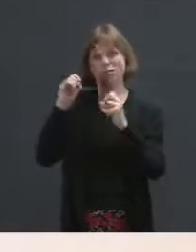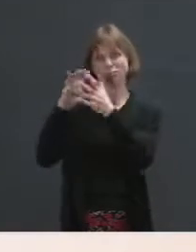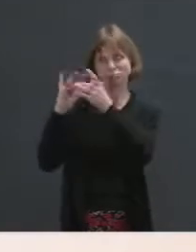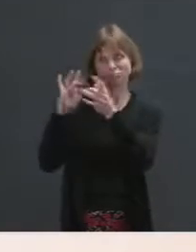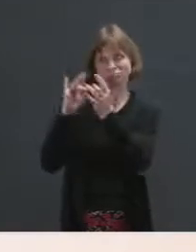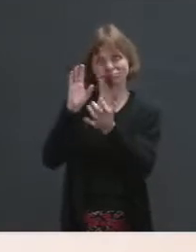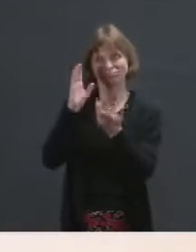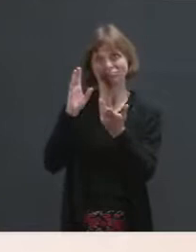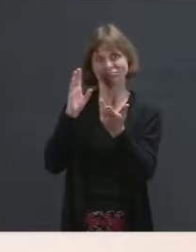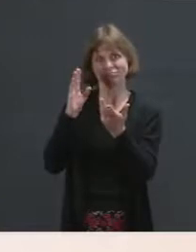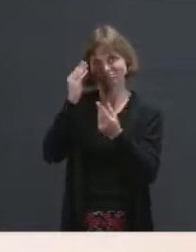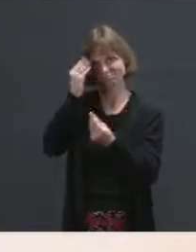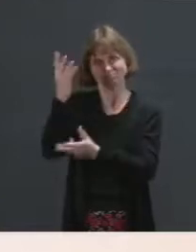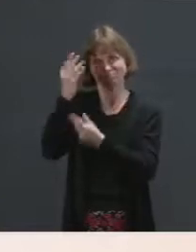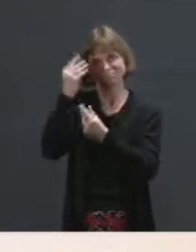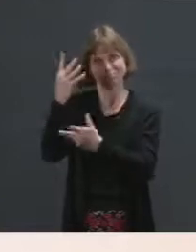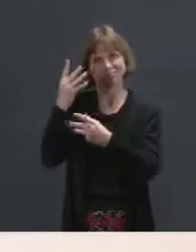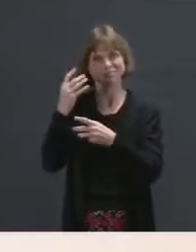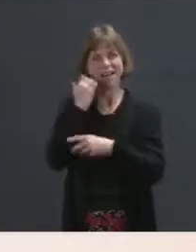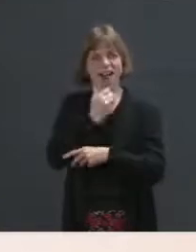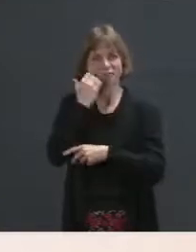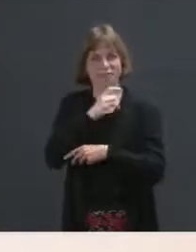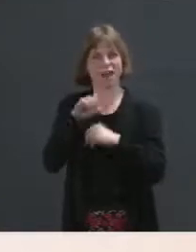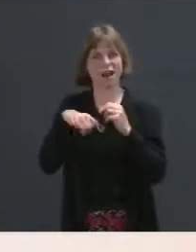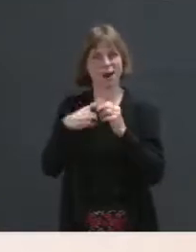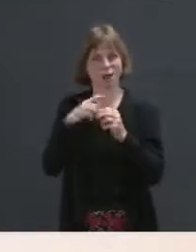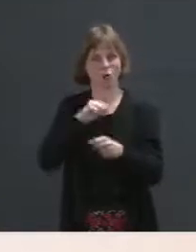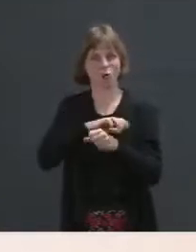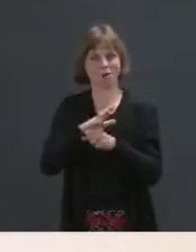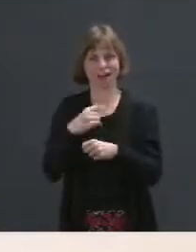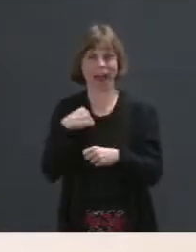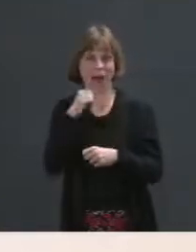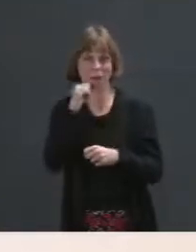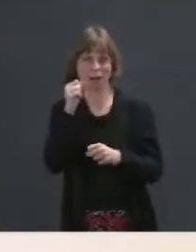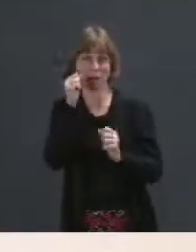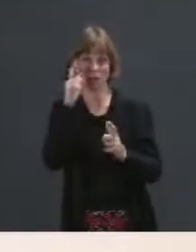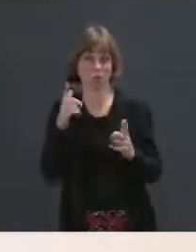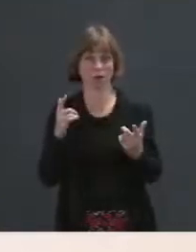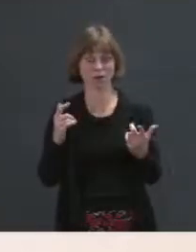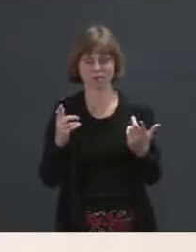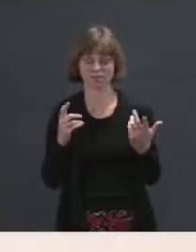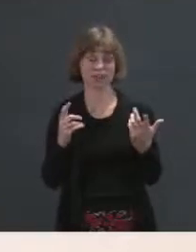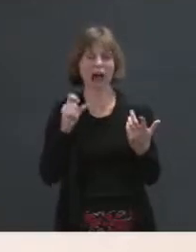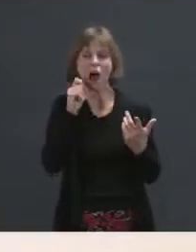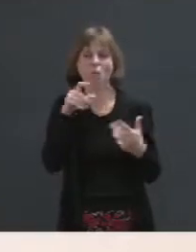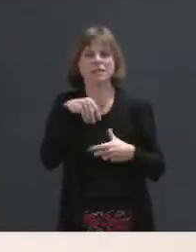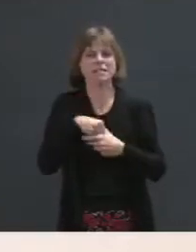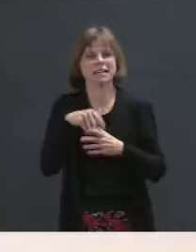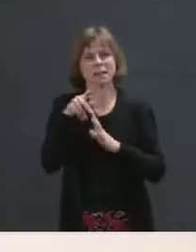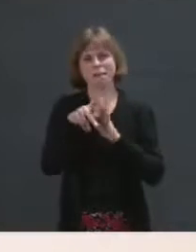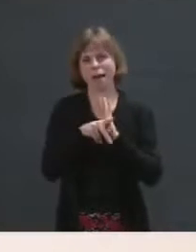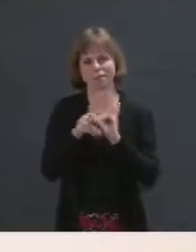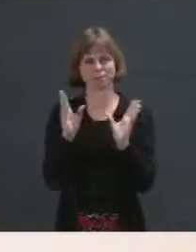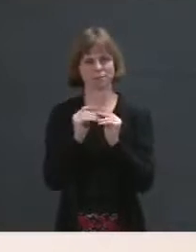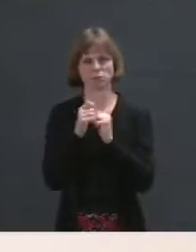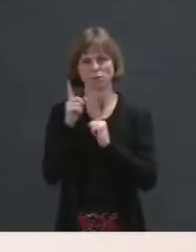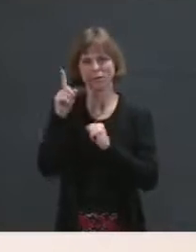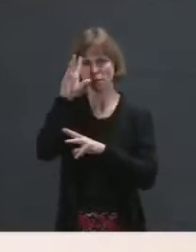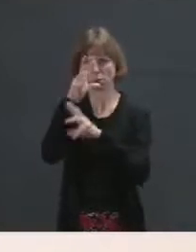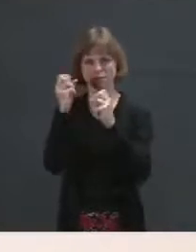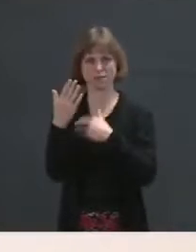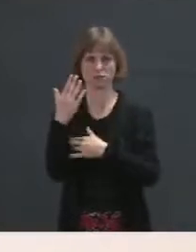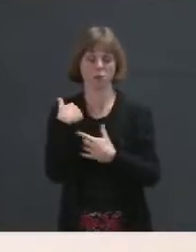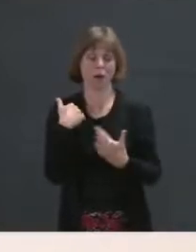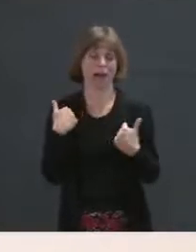and updates, and I would not be surprised if he had not asked this morning. I was not in any policy meetings with him this morning, so I don't have any update